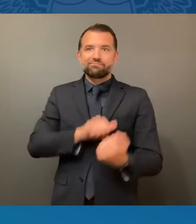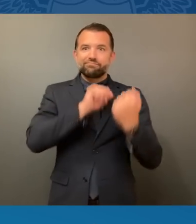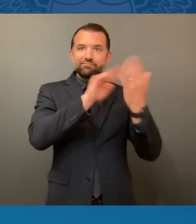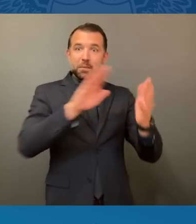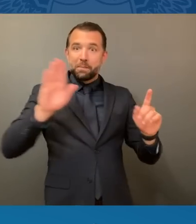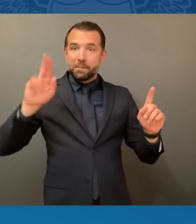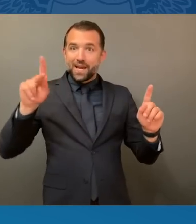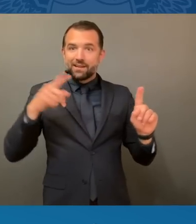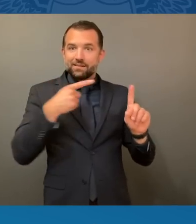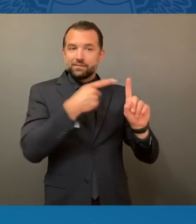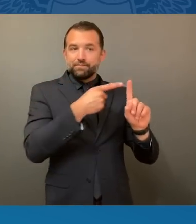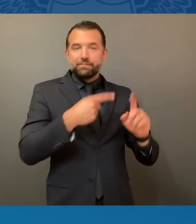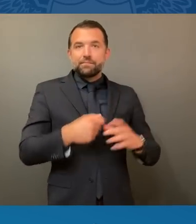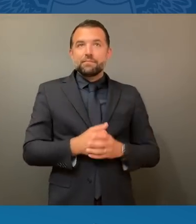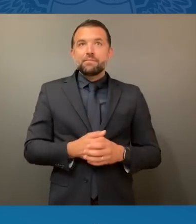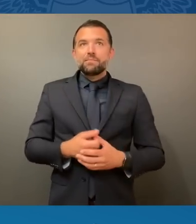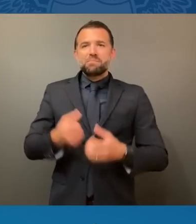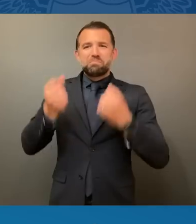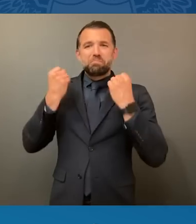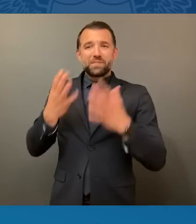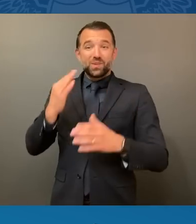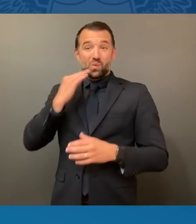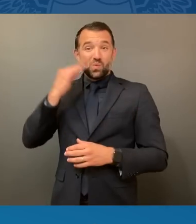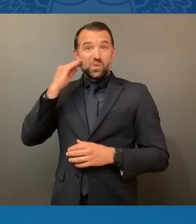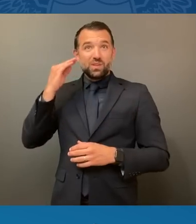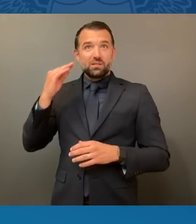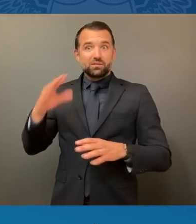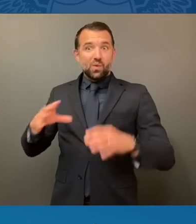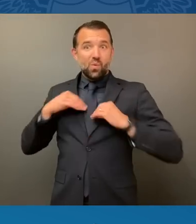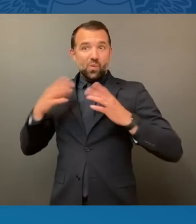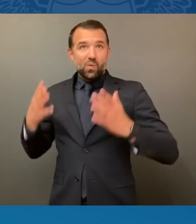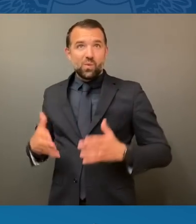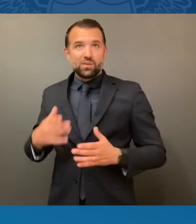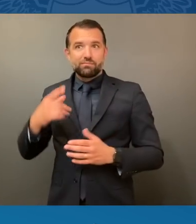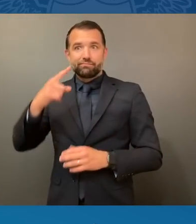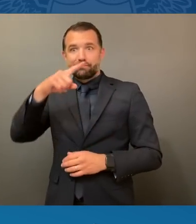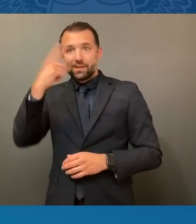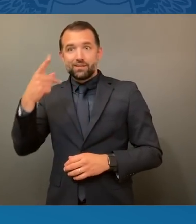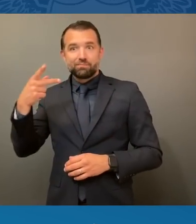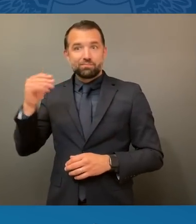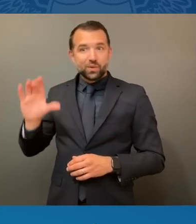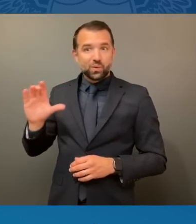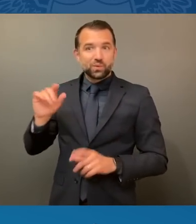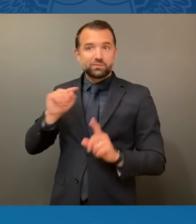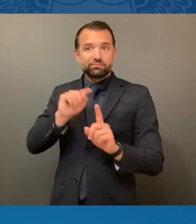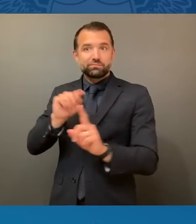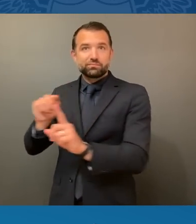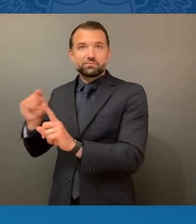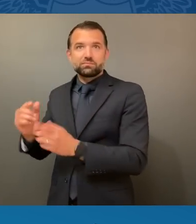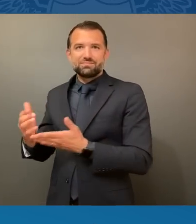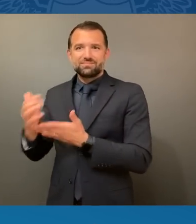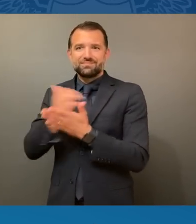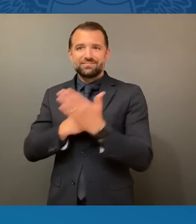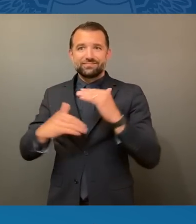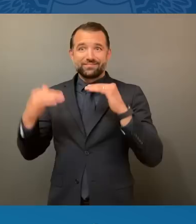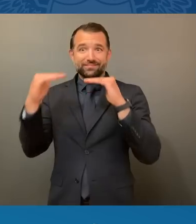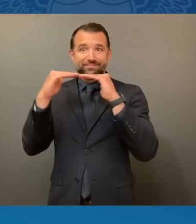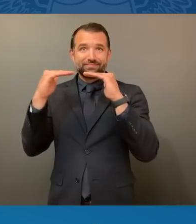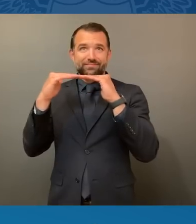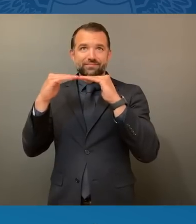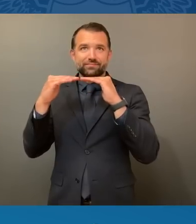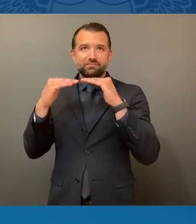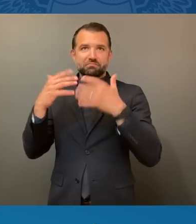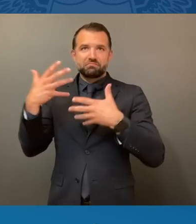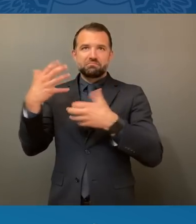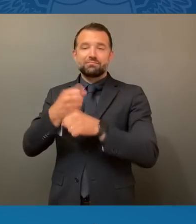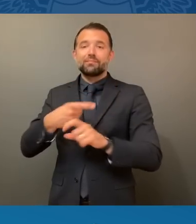so many of whom were Black, who were people of color, who deserved to be treated fairly. So